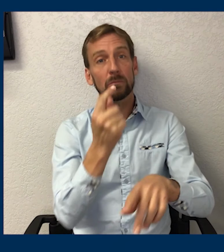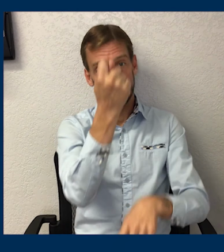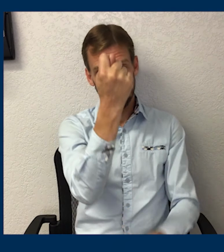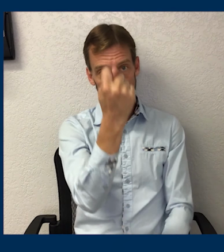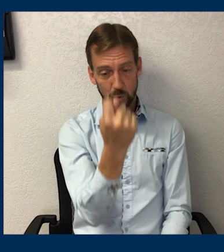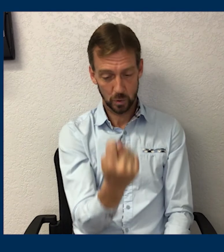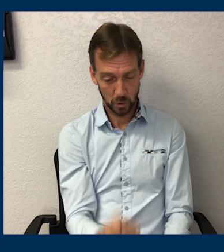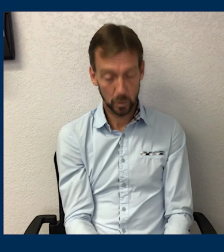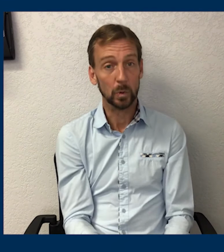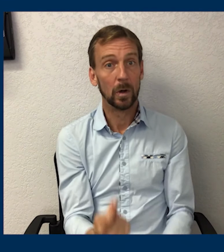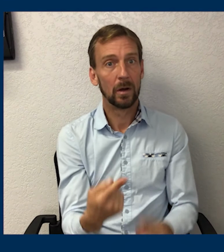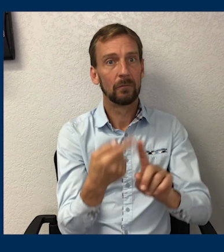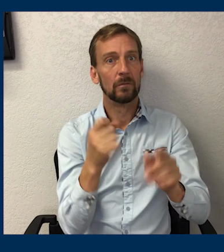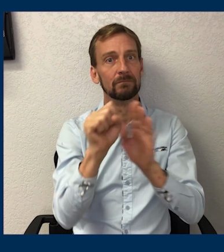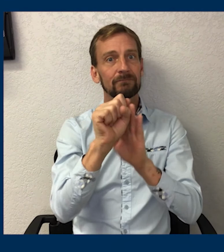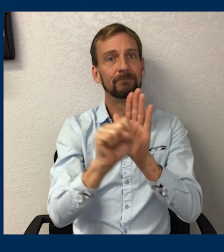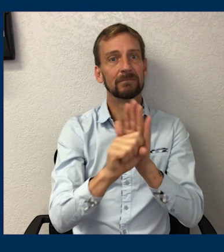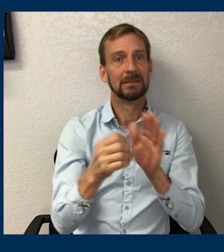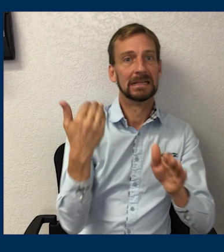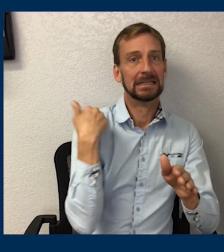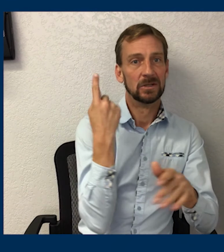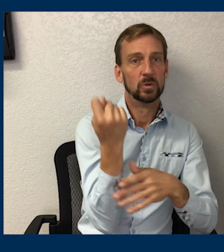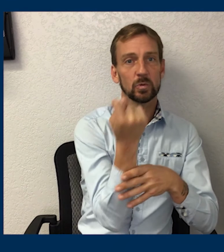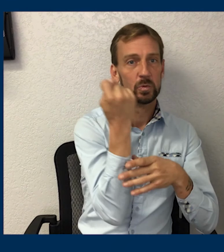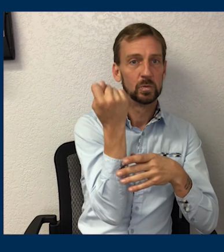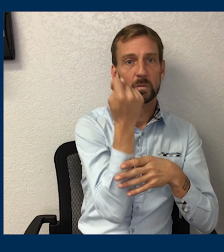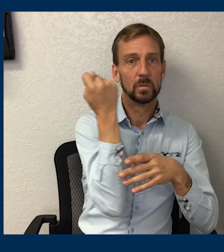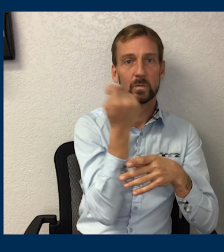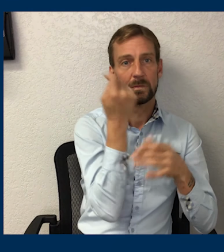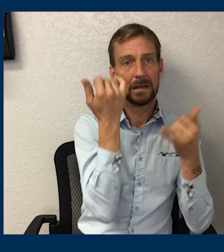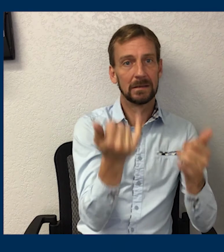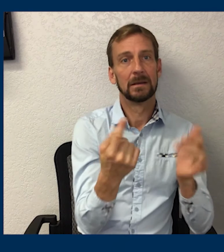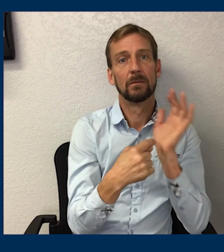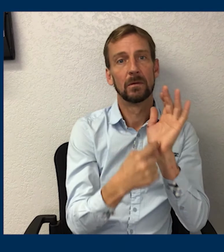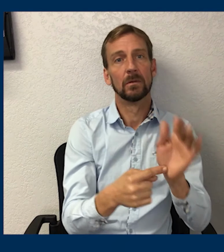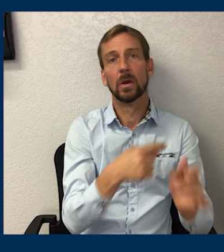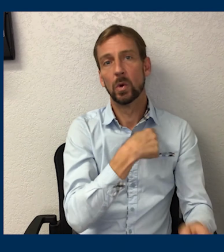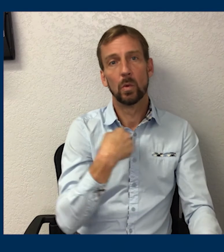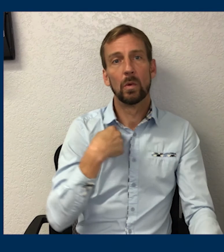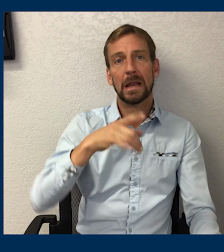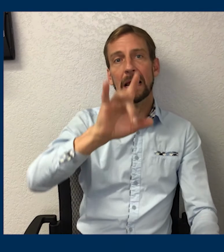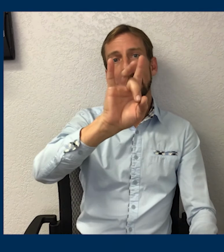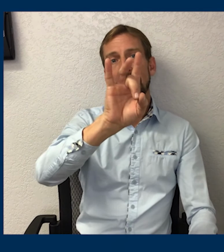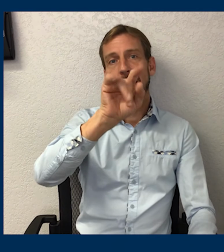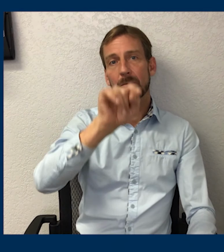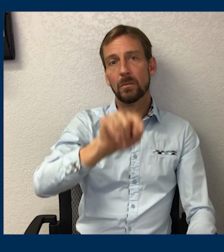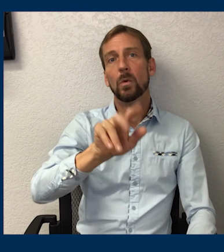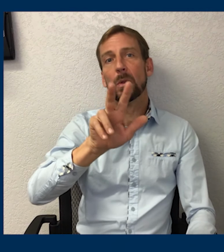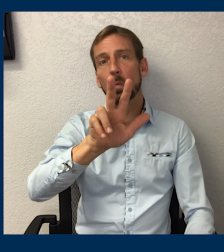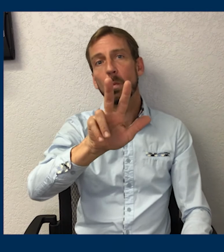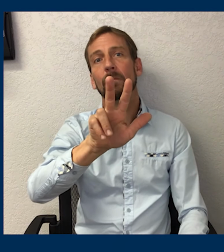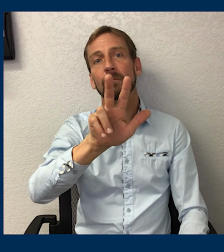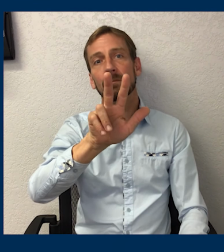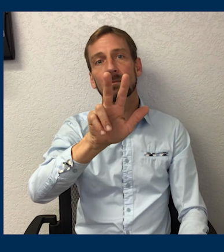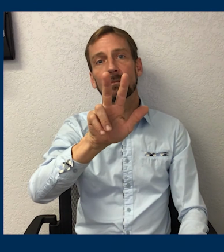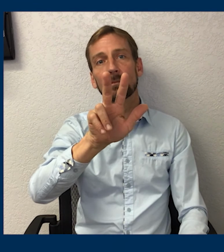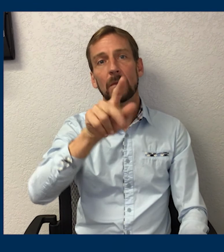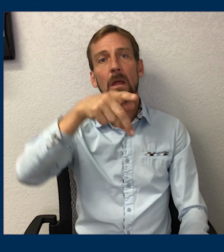state. And this last Tuesday, and what the county is reporting right now, is we're at 8.3. 8.3